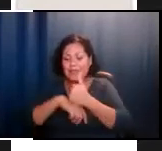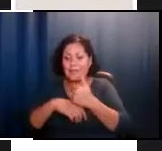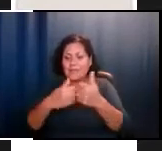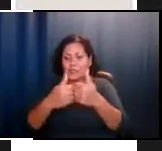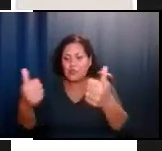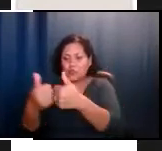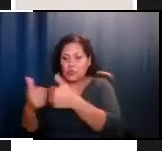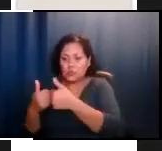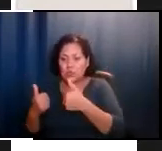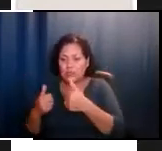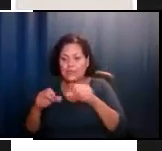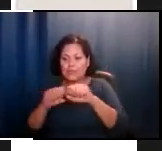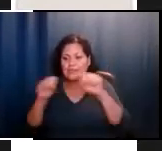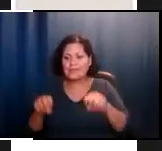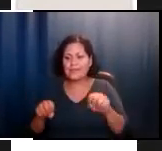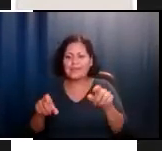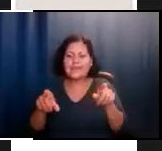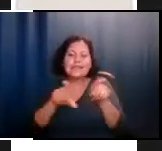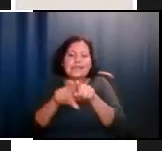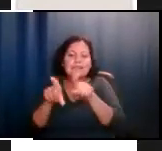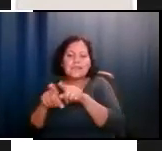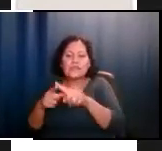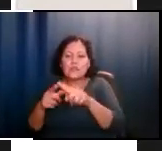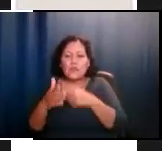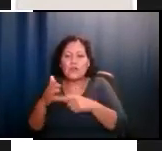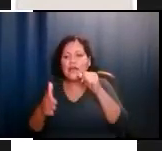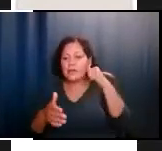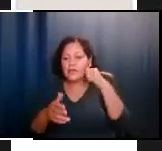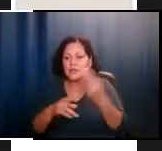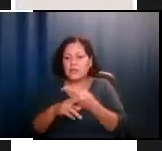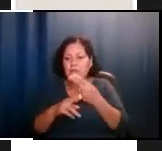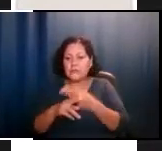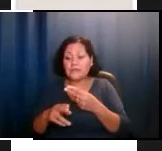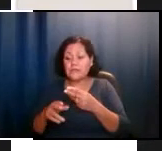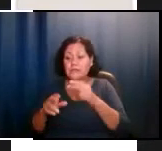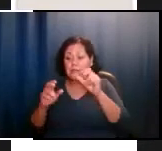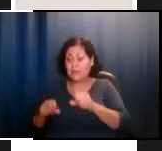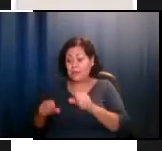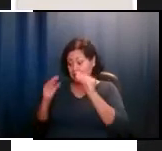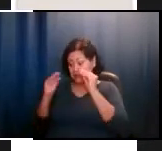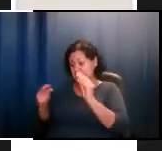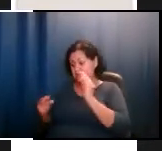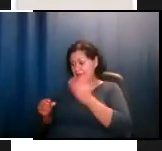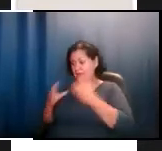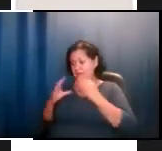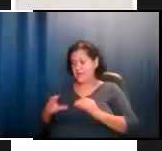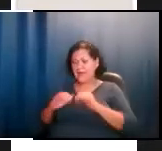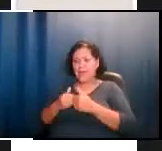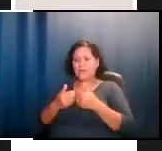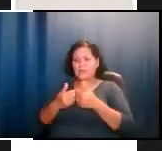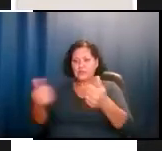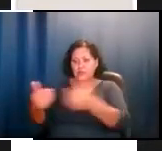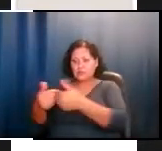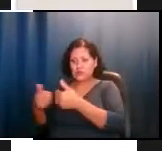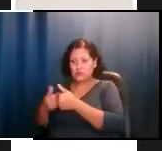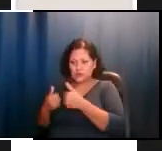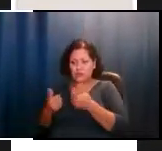similar to what Amazon is using in order to teach our clients how to sort